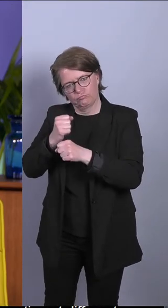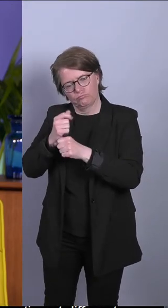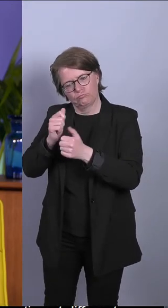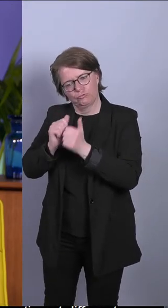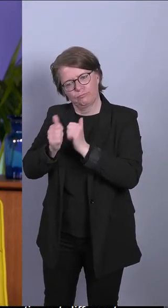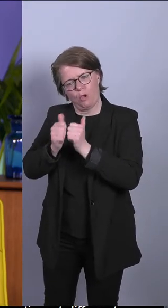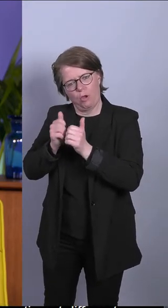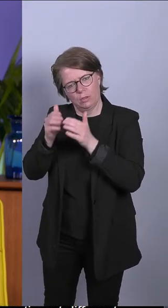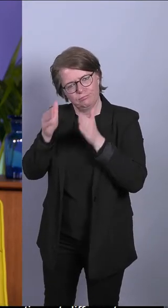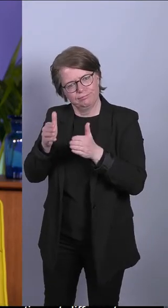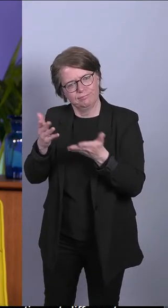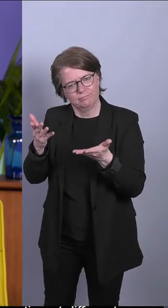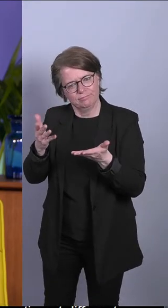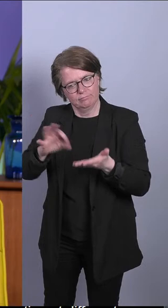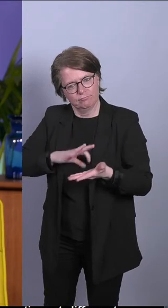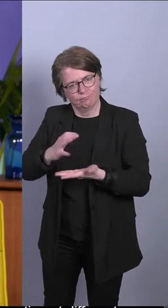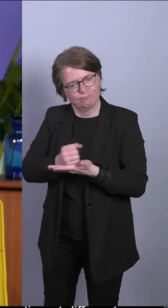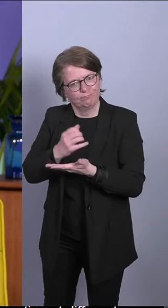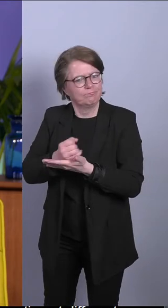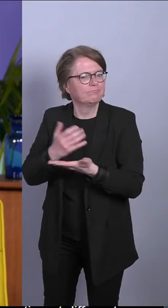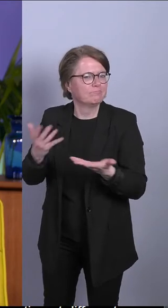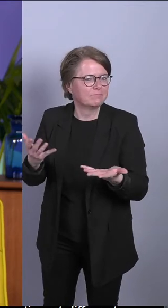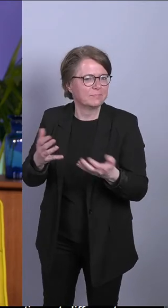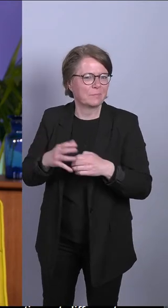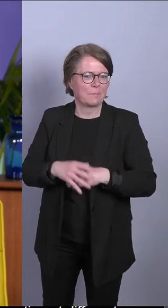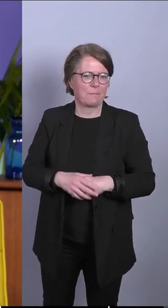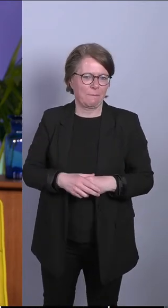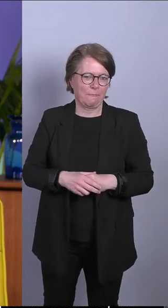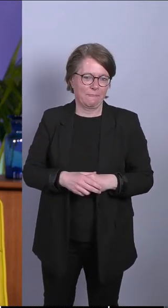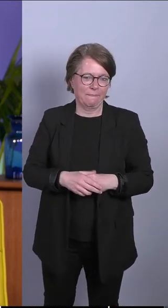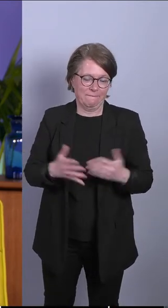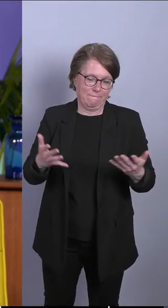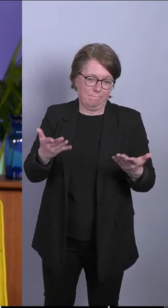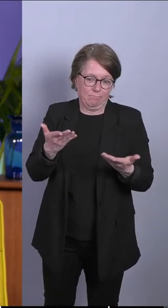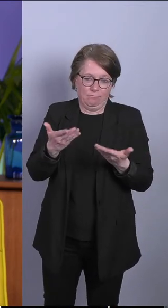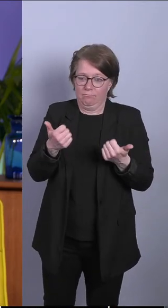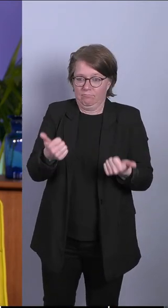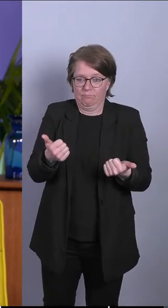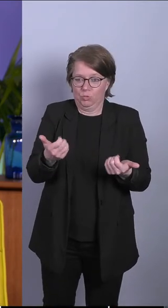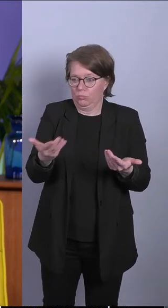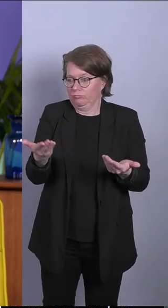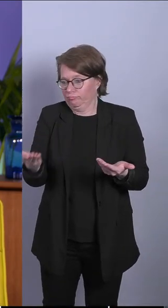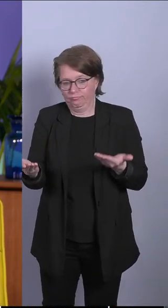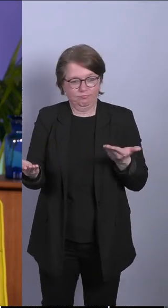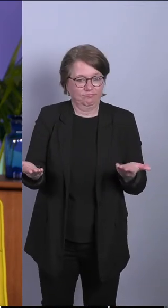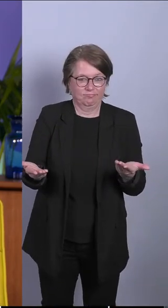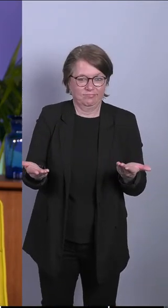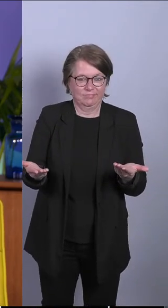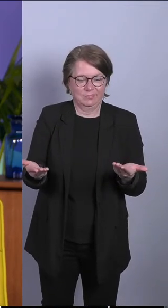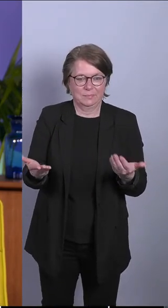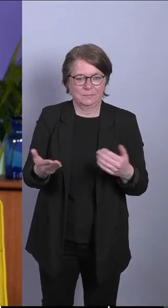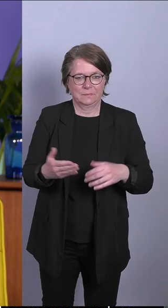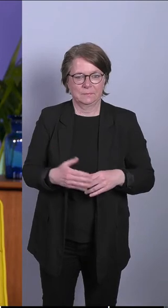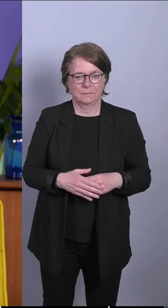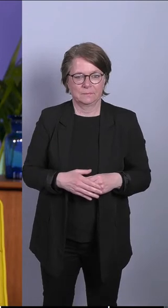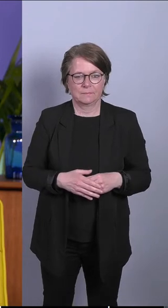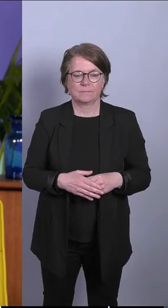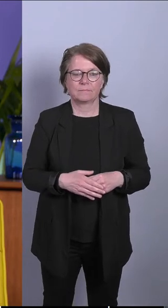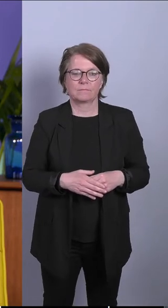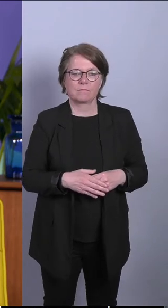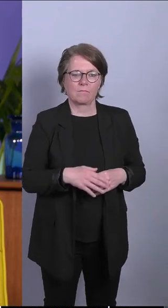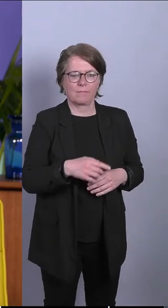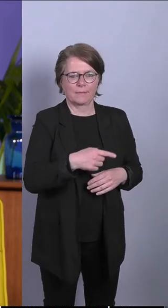being presented to them. So, I mean, personally, and also on behalf of my colleagues at the organizing committee, it is a very